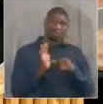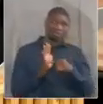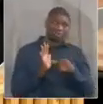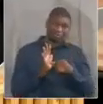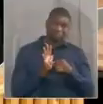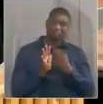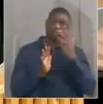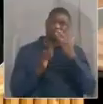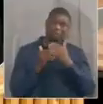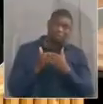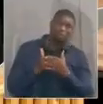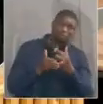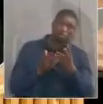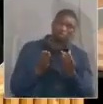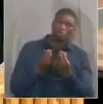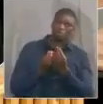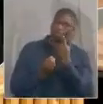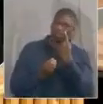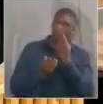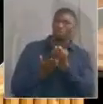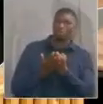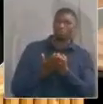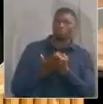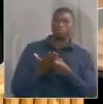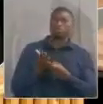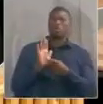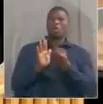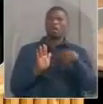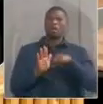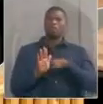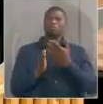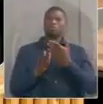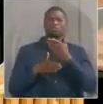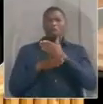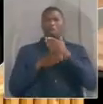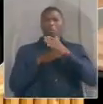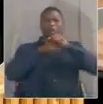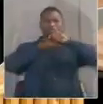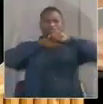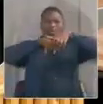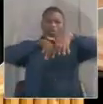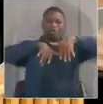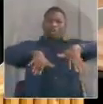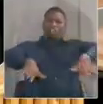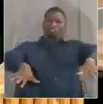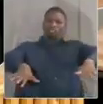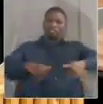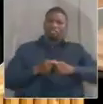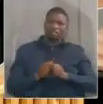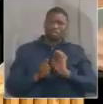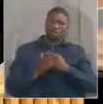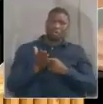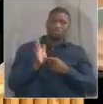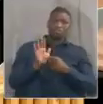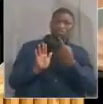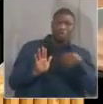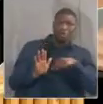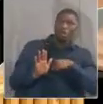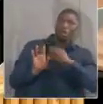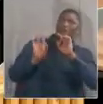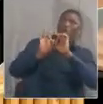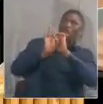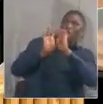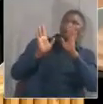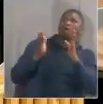with this witness, a working chronology. And so it'll give you a quick guide as to